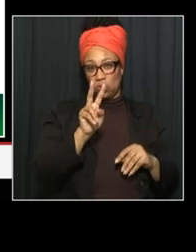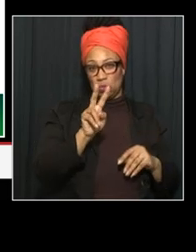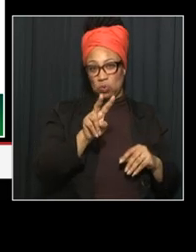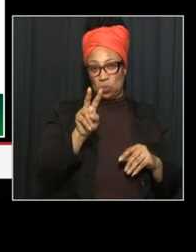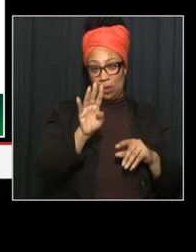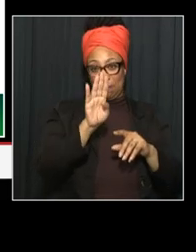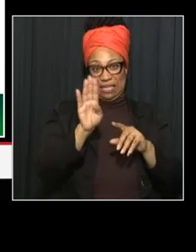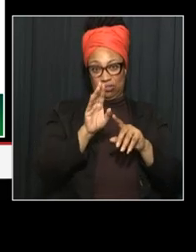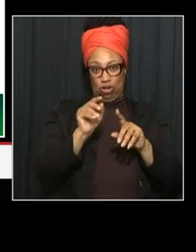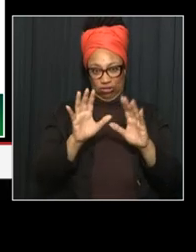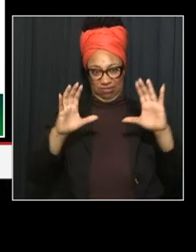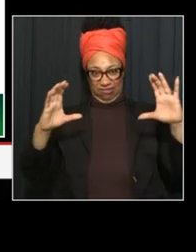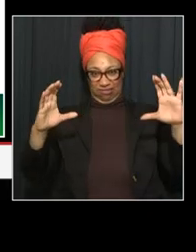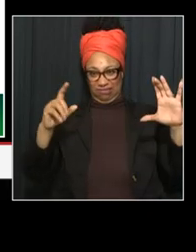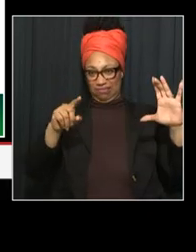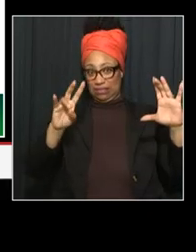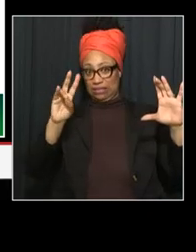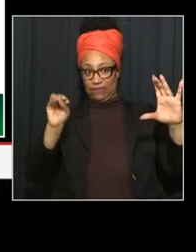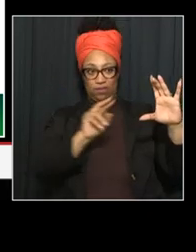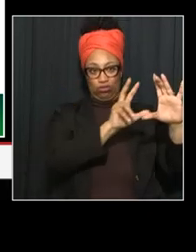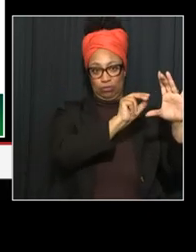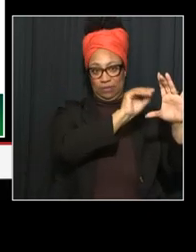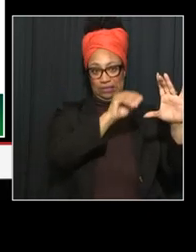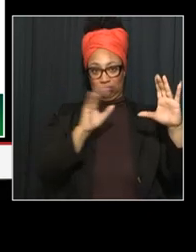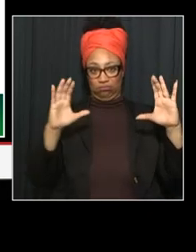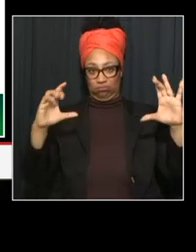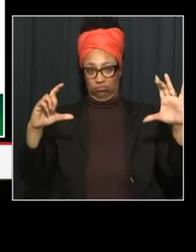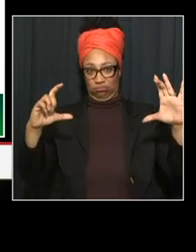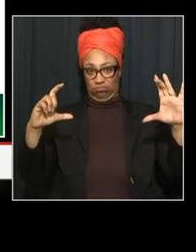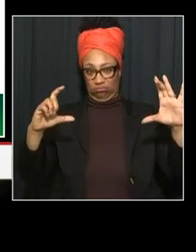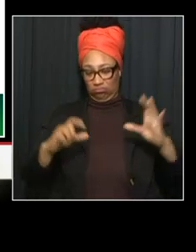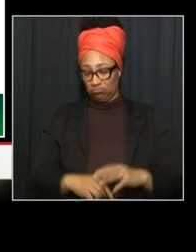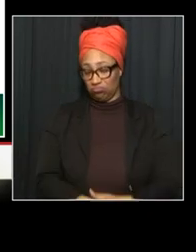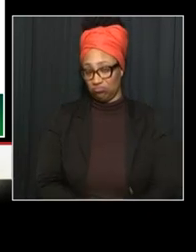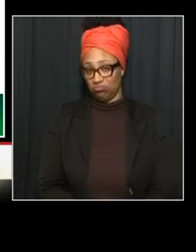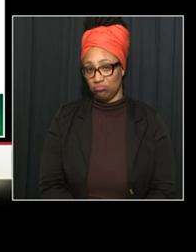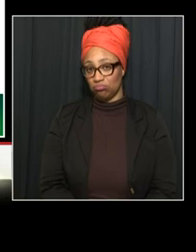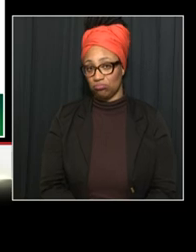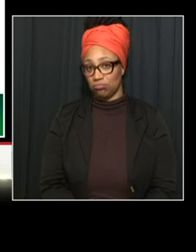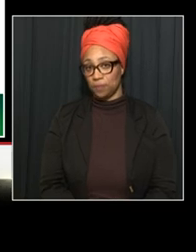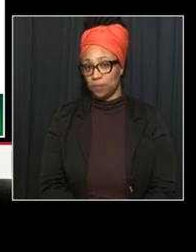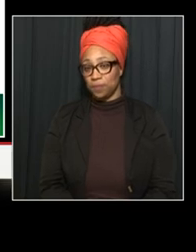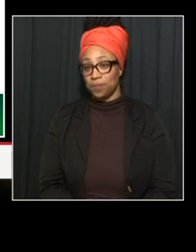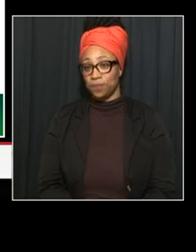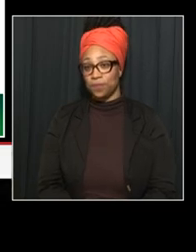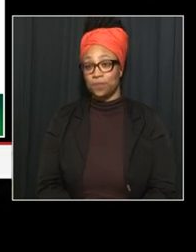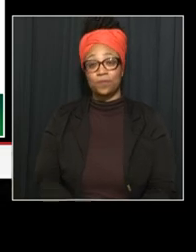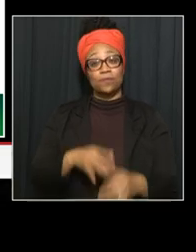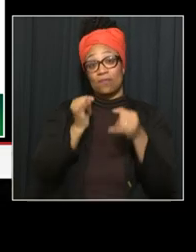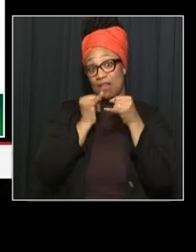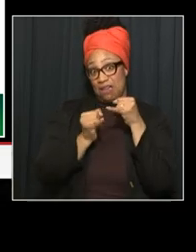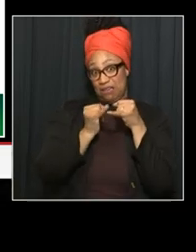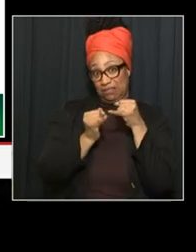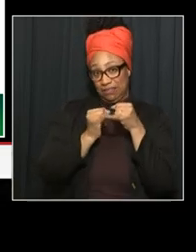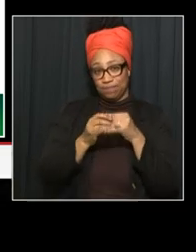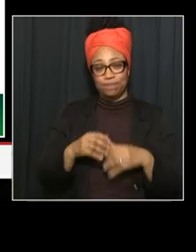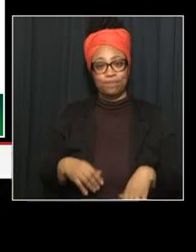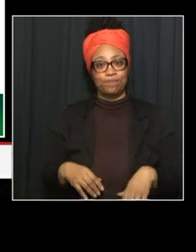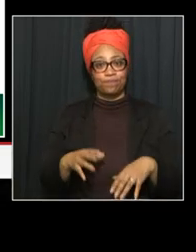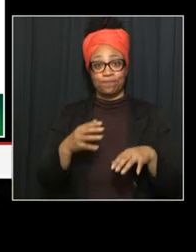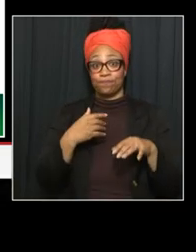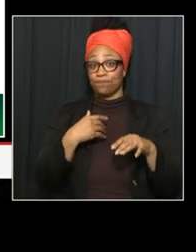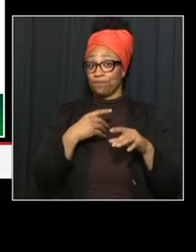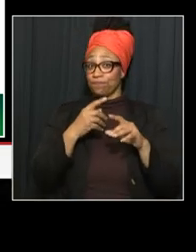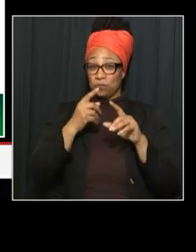and regulation, so licensing businesses, providing economic and development incentives, attracting new businesses. And if you think of us as a